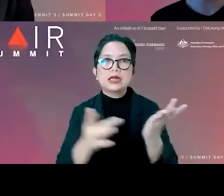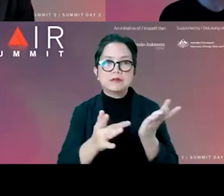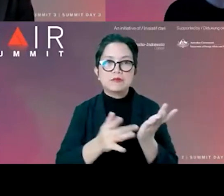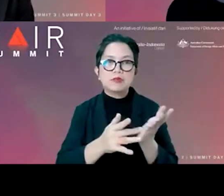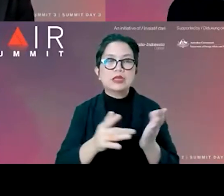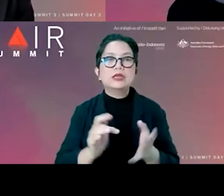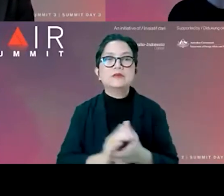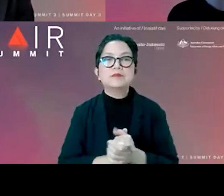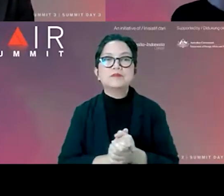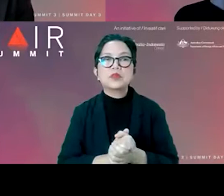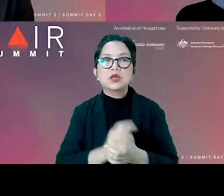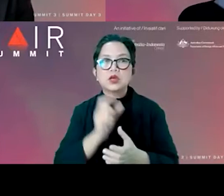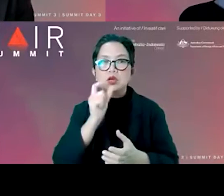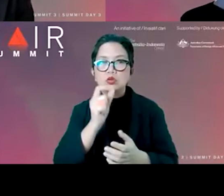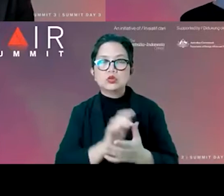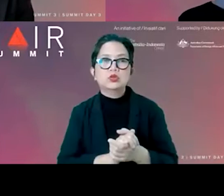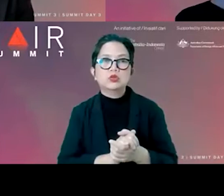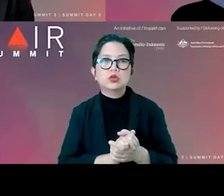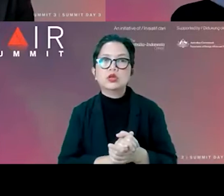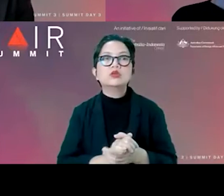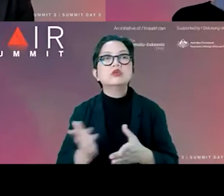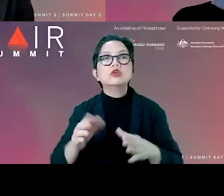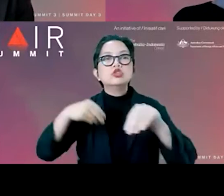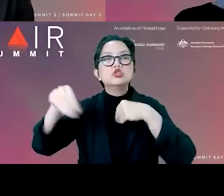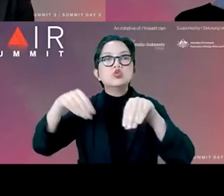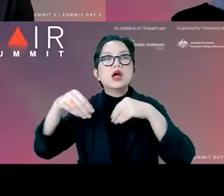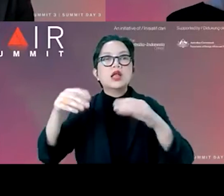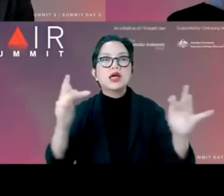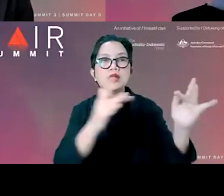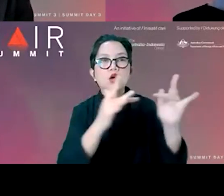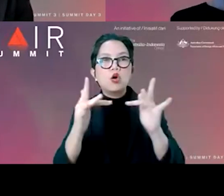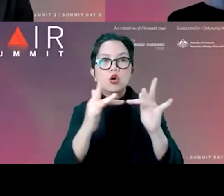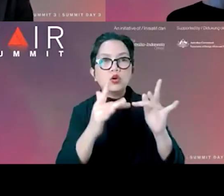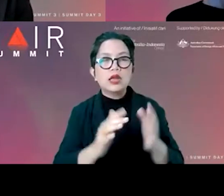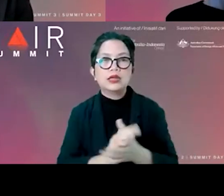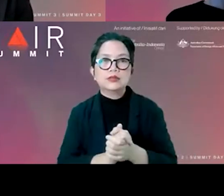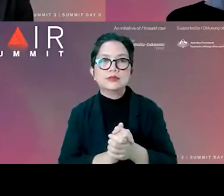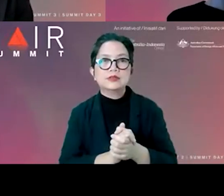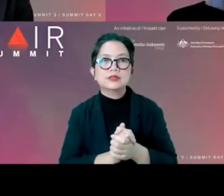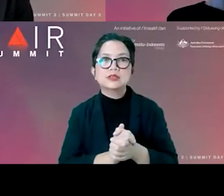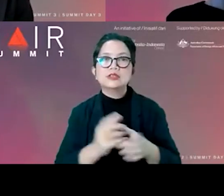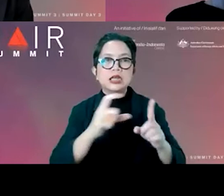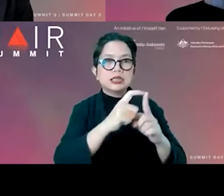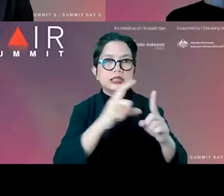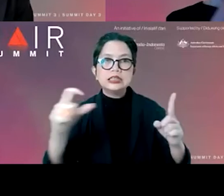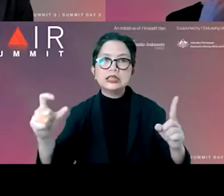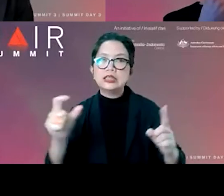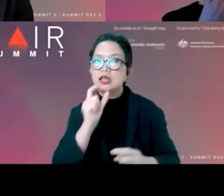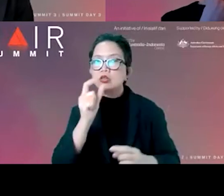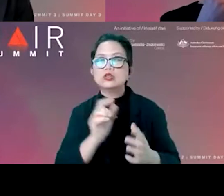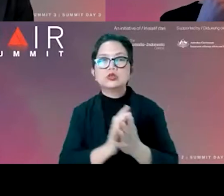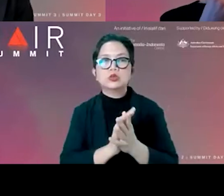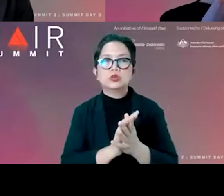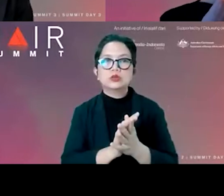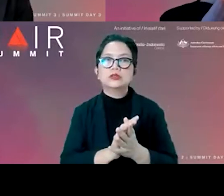so I think people have really adjusted to the circumstance and modified their working behaviors